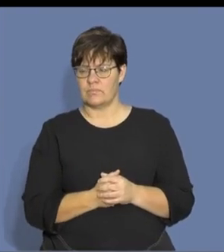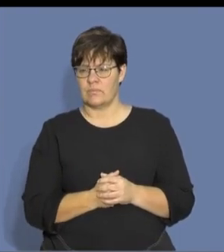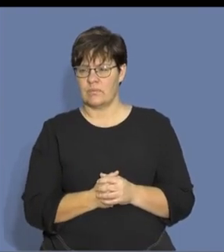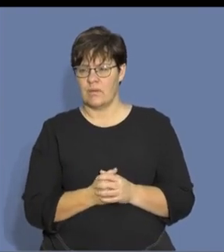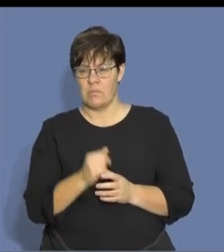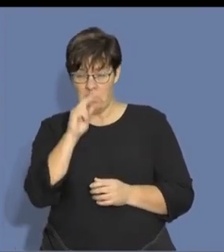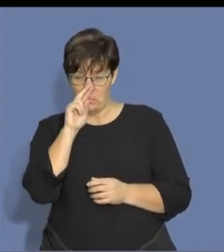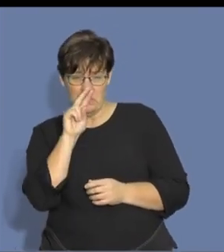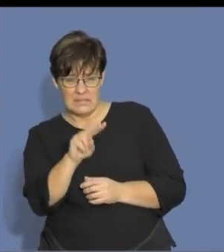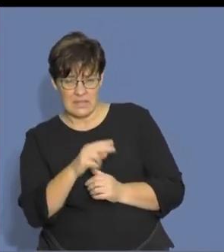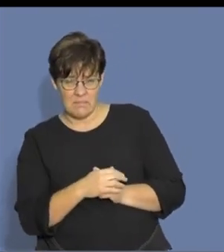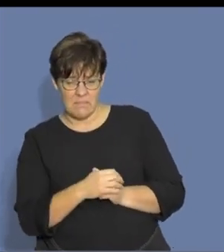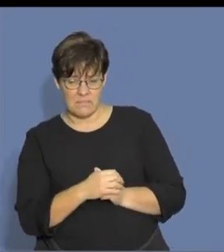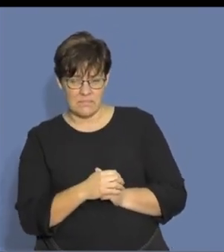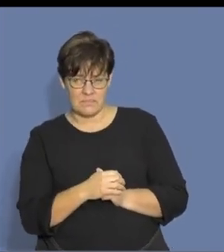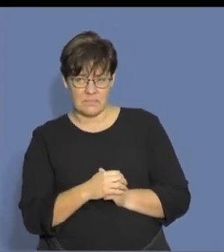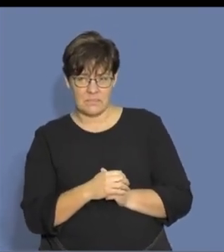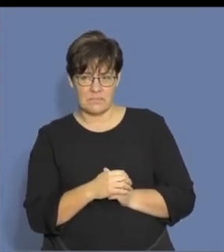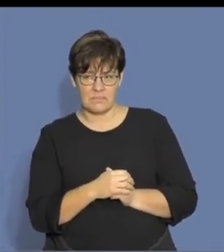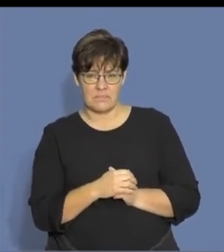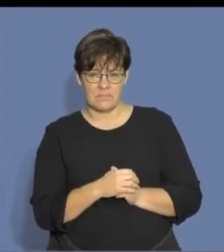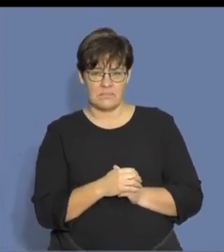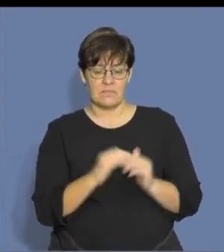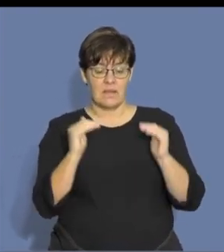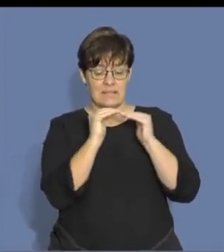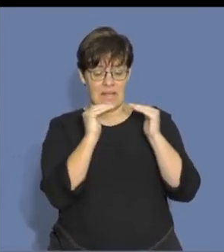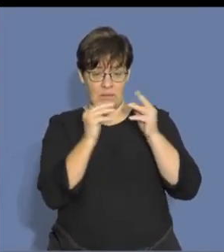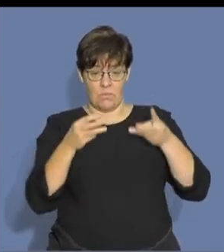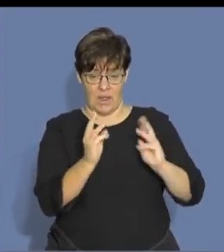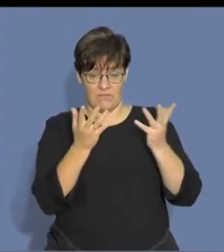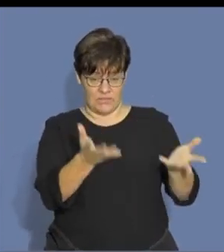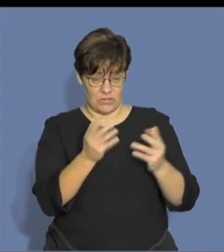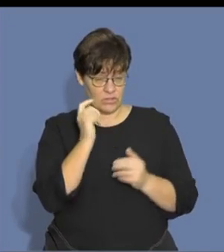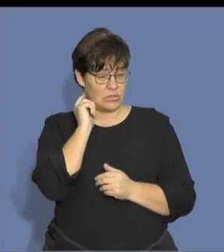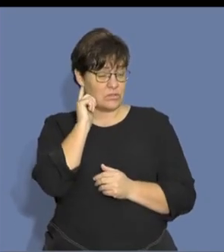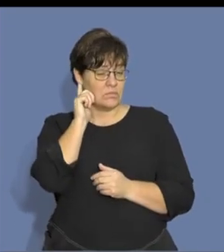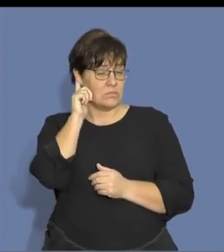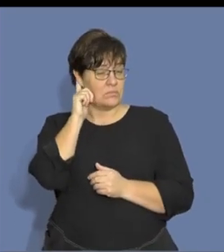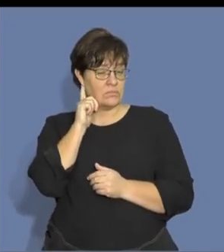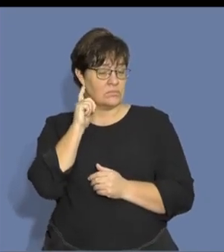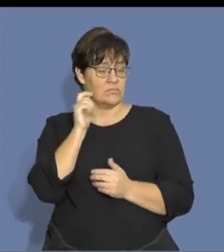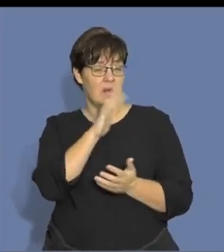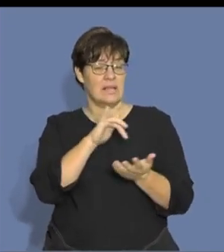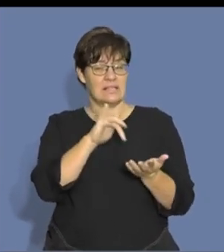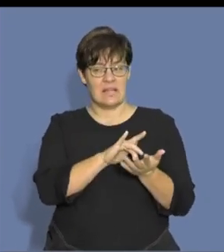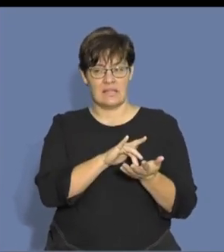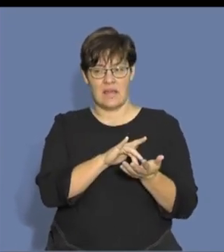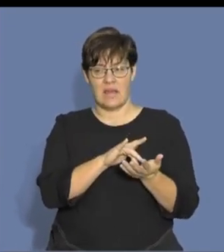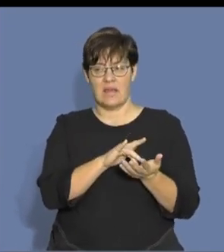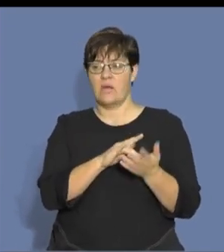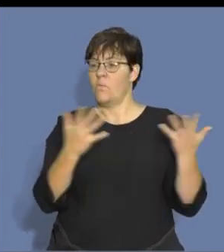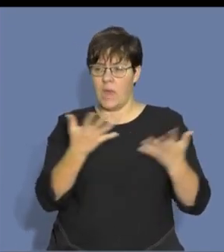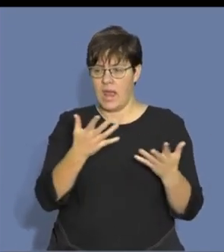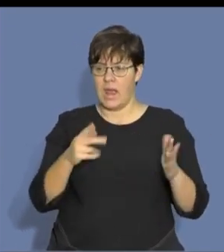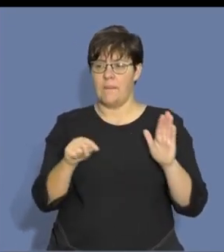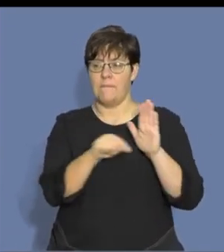everybody see now, right, now that I've got it in standard form, that my center is at